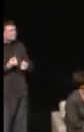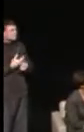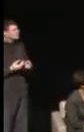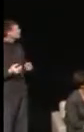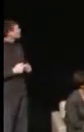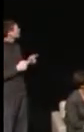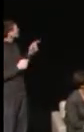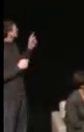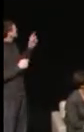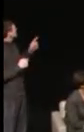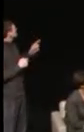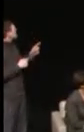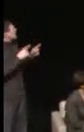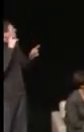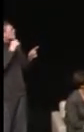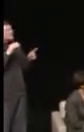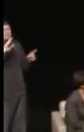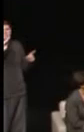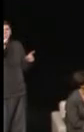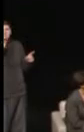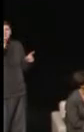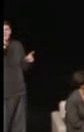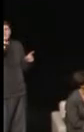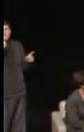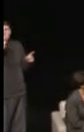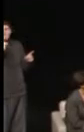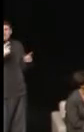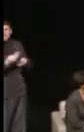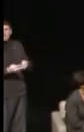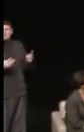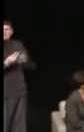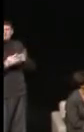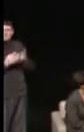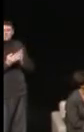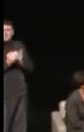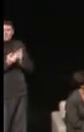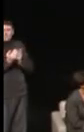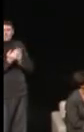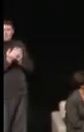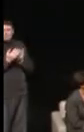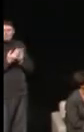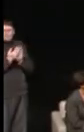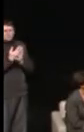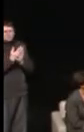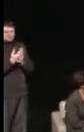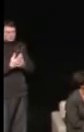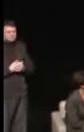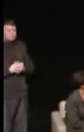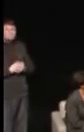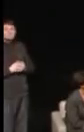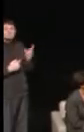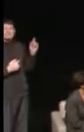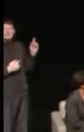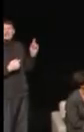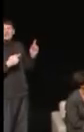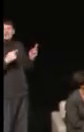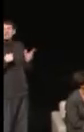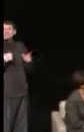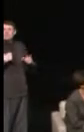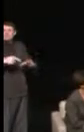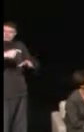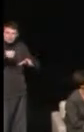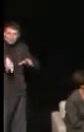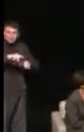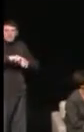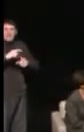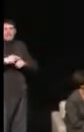it resembles a woven basket lit from within. It also reflects the importance of the circle and the medicine wheel in